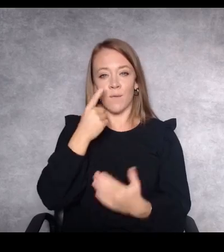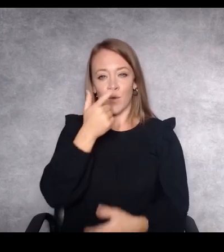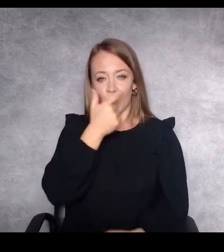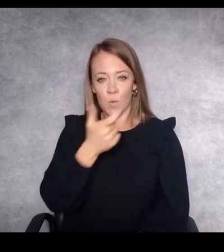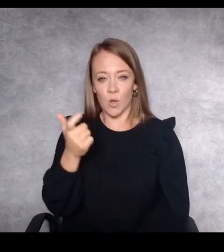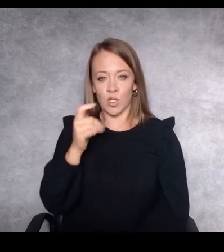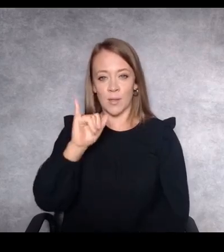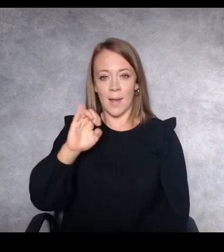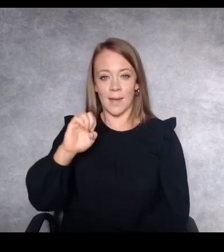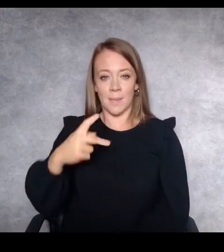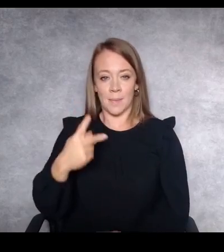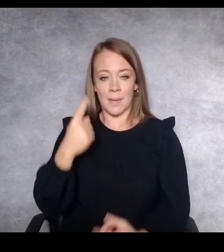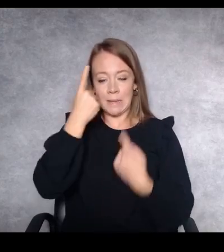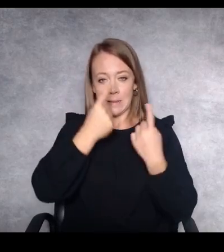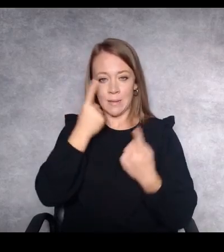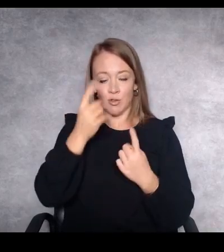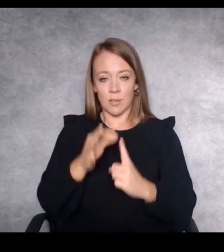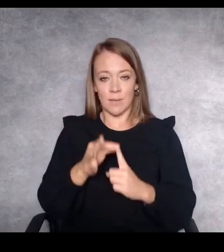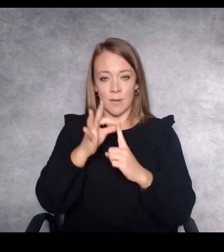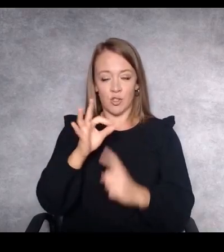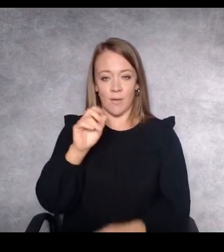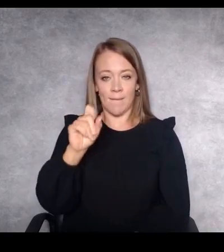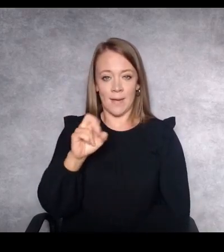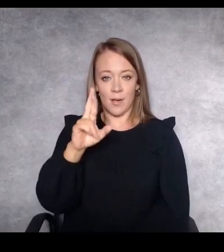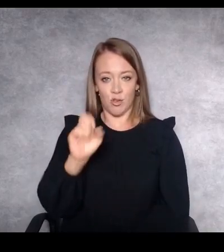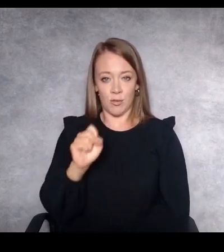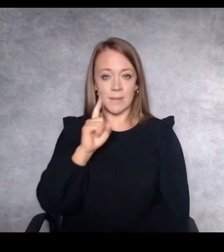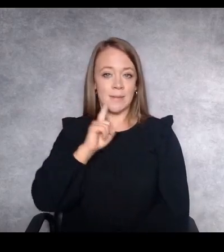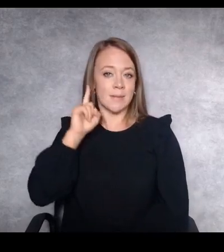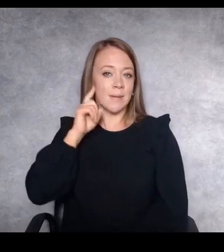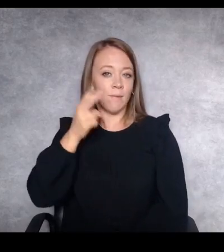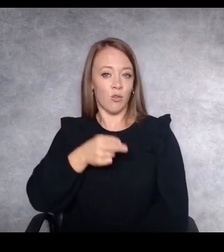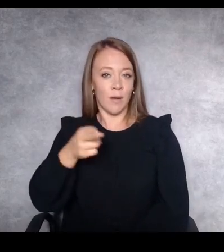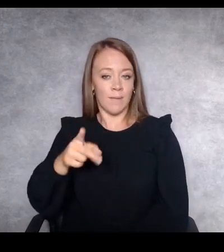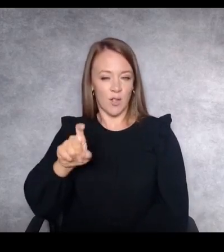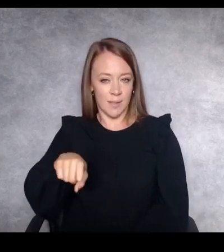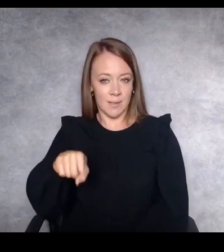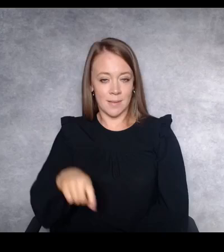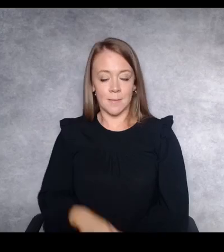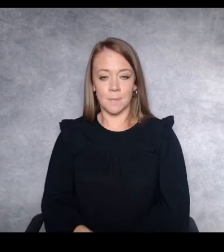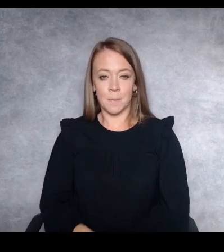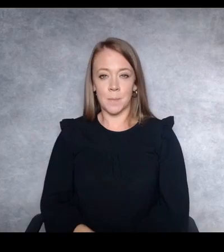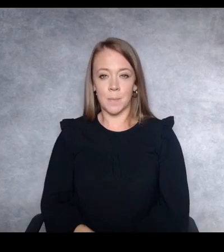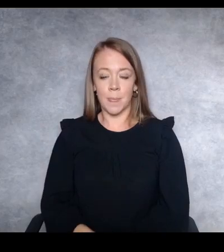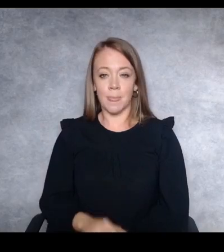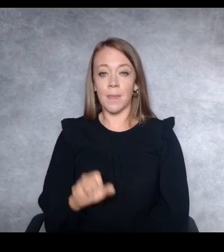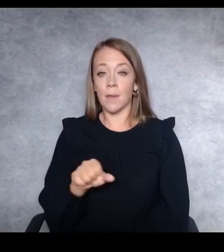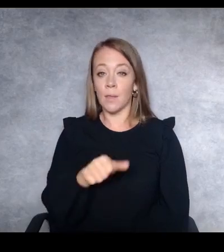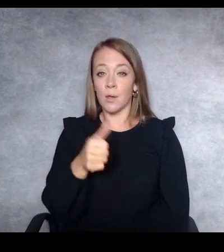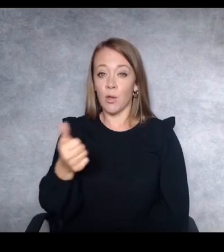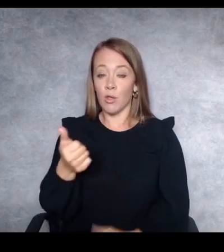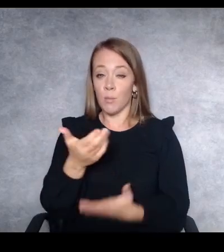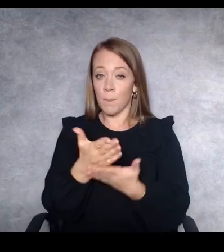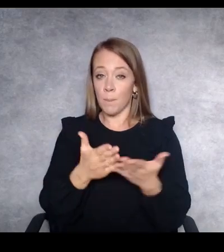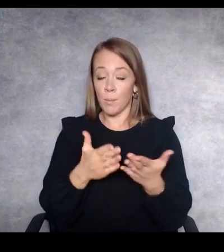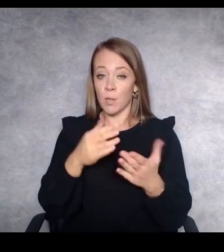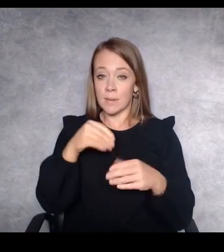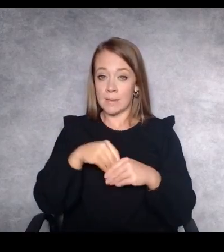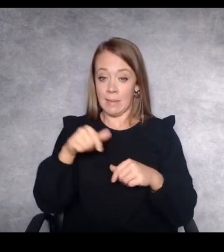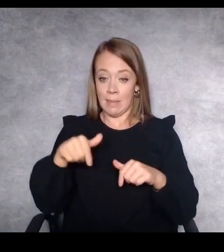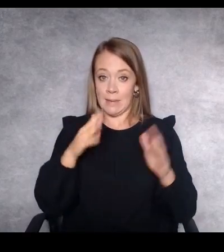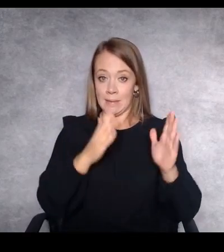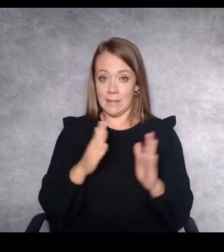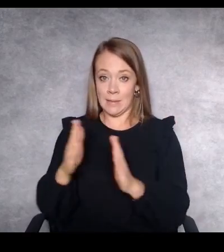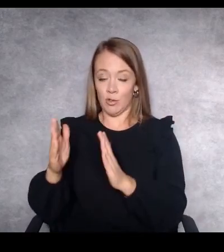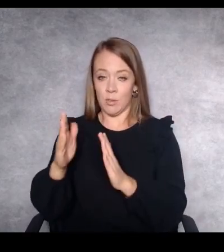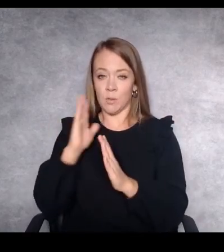Thank you for watching the IEP Consideration of Special Factors, Deaf or Hard of Hearing Needs. The other parts in the